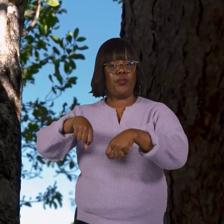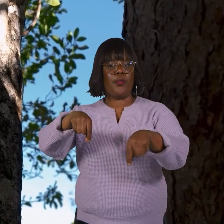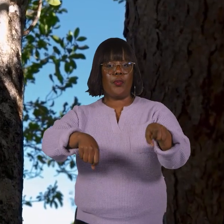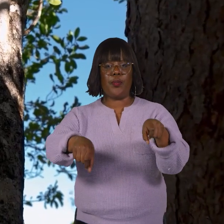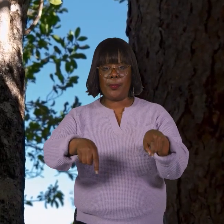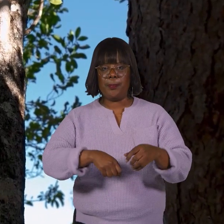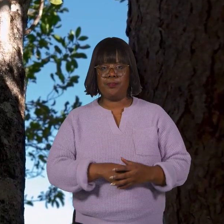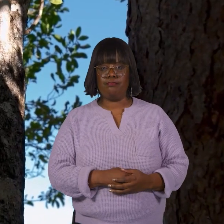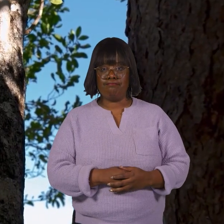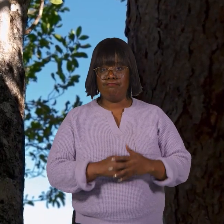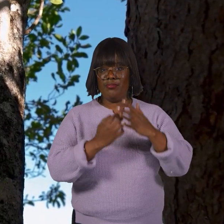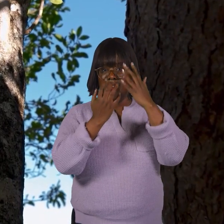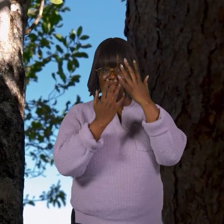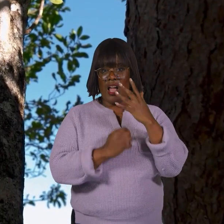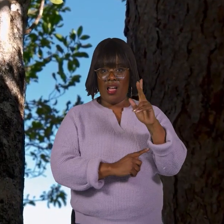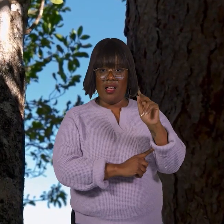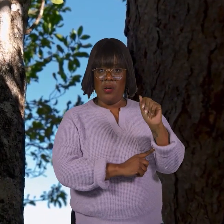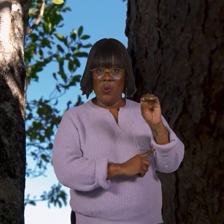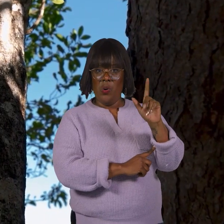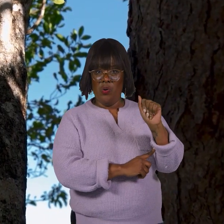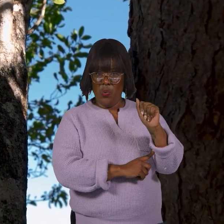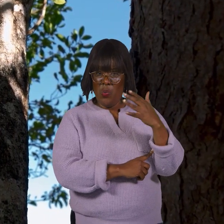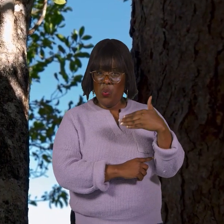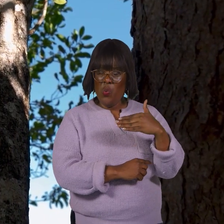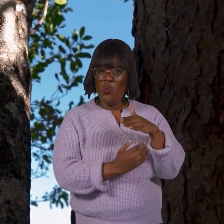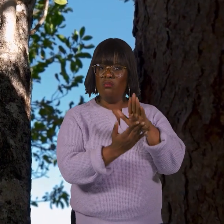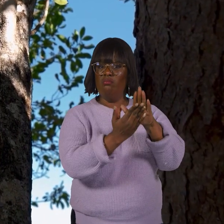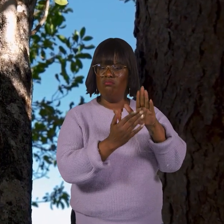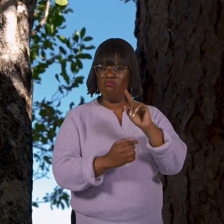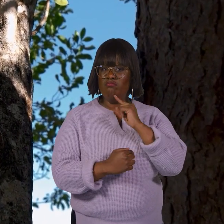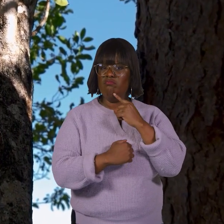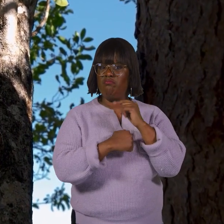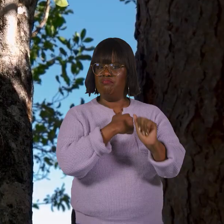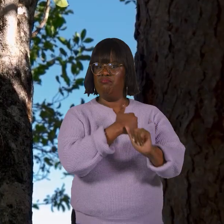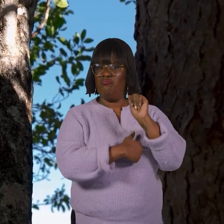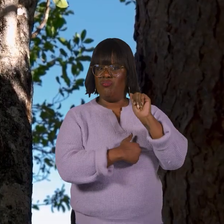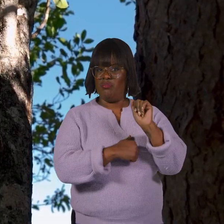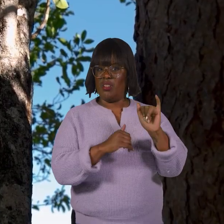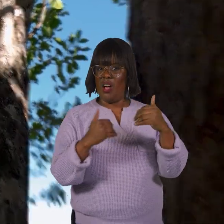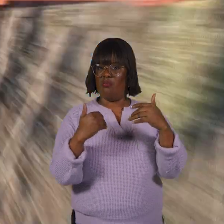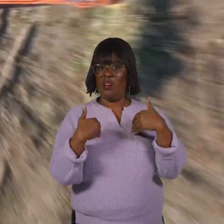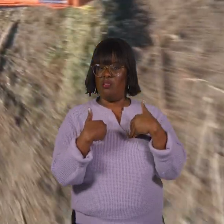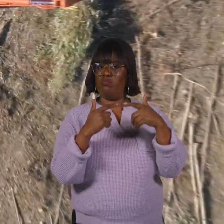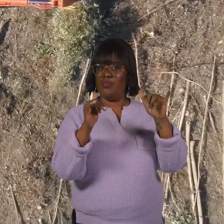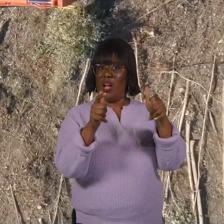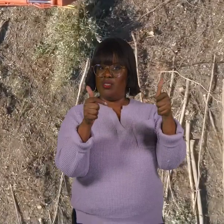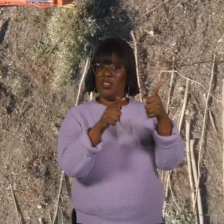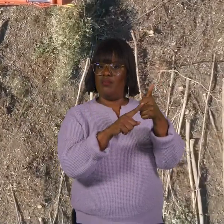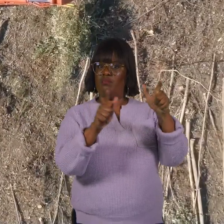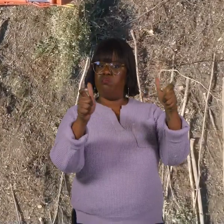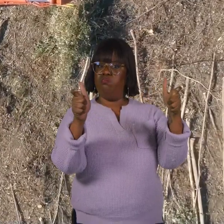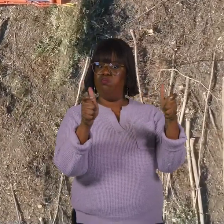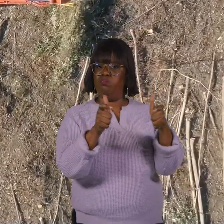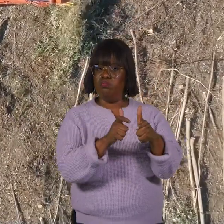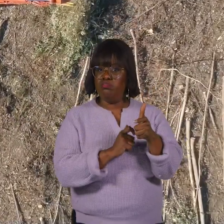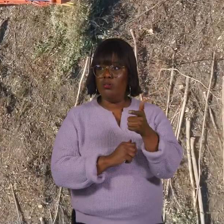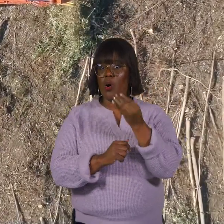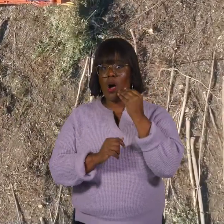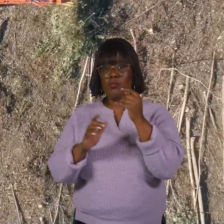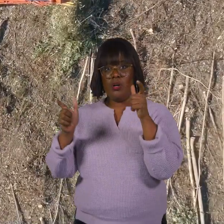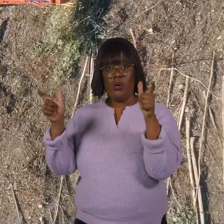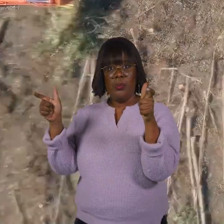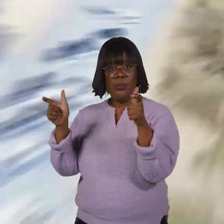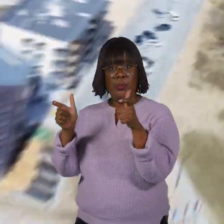Unfortunately, koalas face severe threats and some populations are endangered. Habitat loss due to